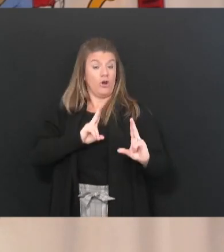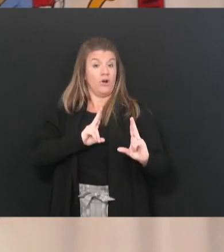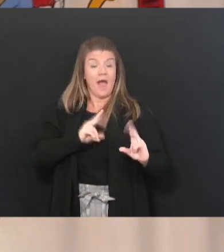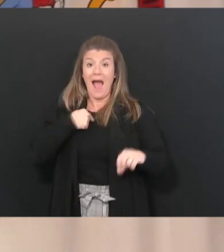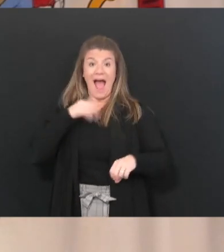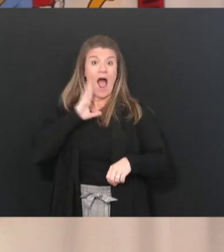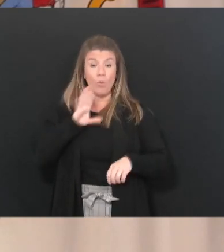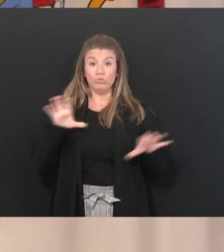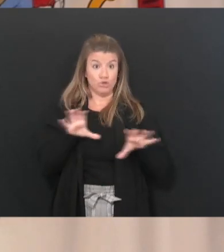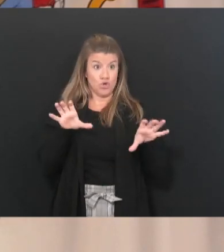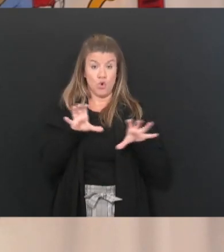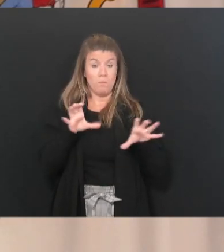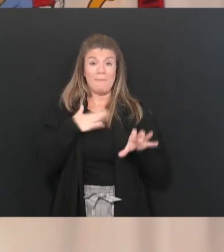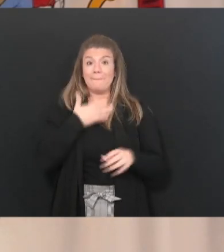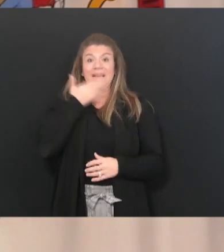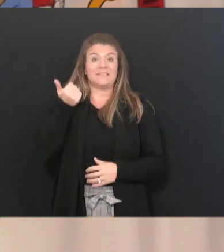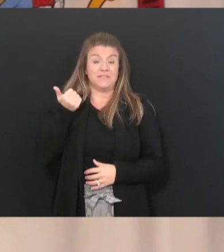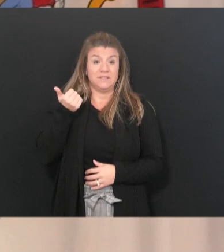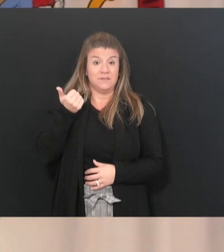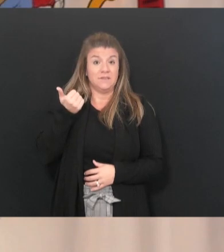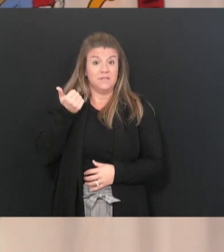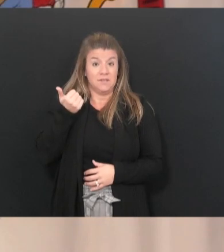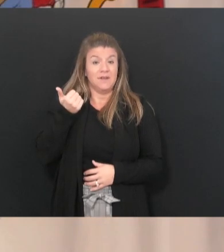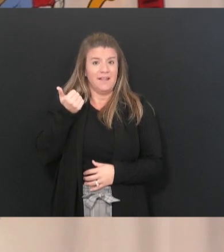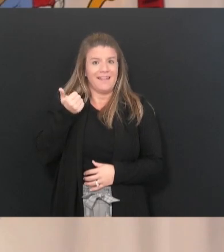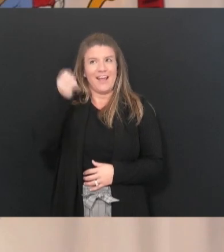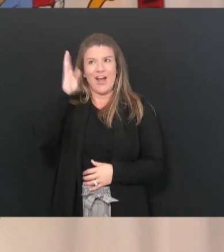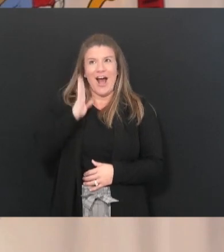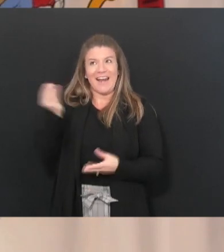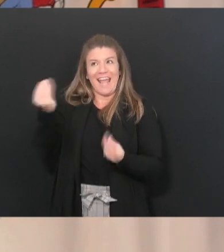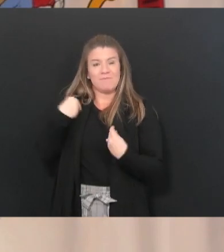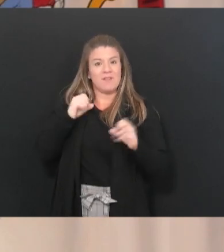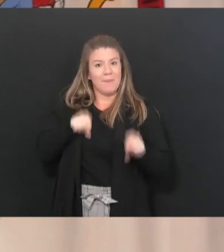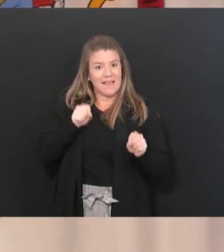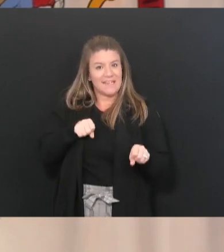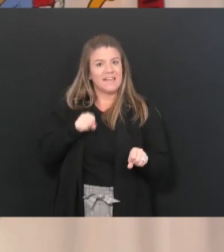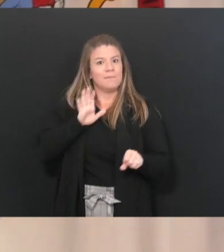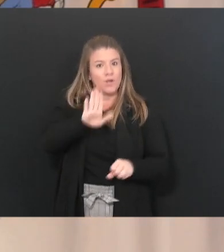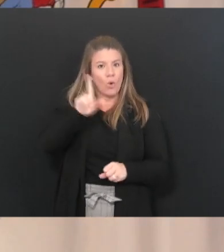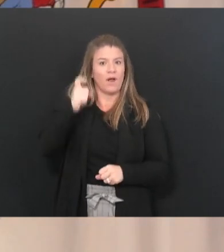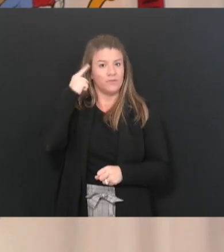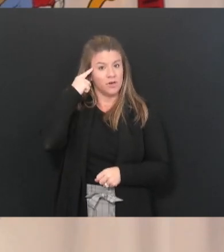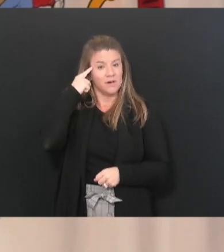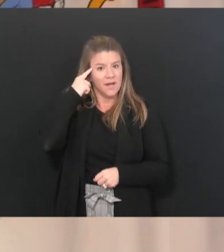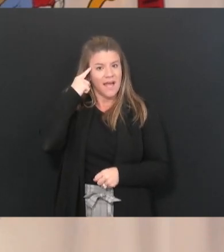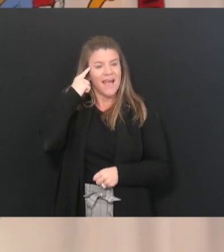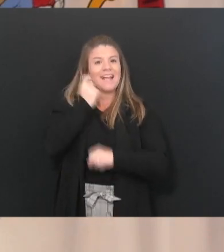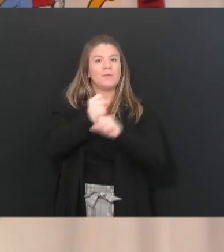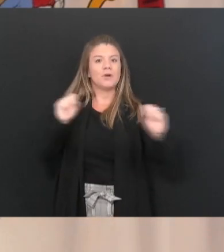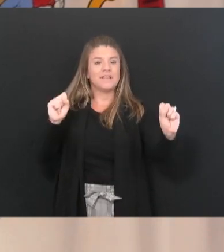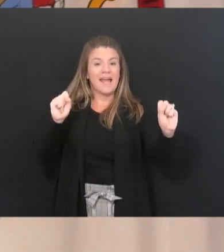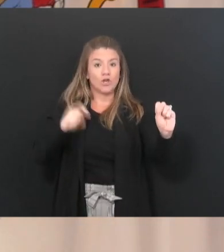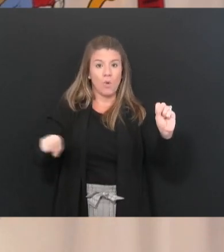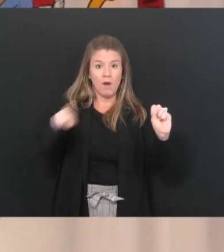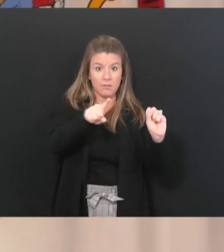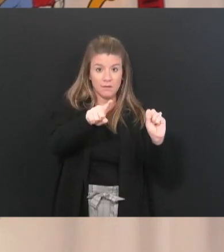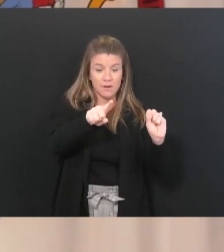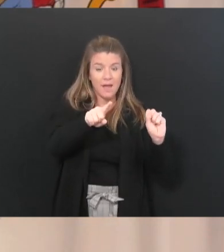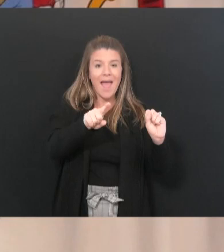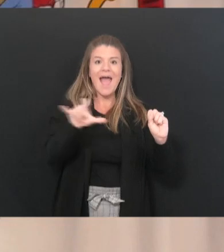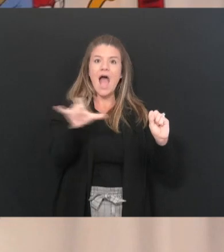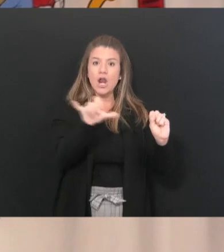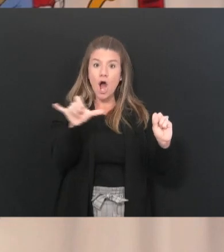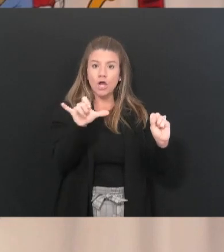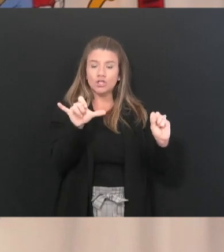going to do the very best that the good Lord gives me the capability to be able to do, to protect you on one hand and get us